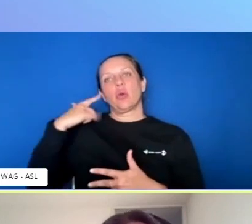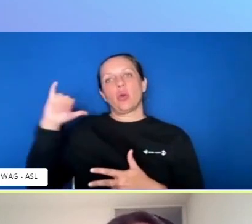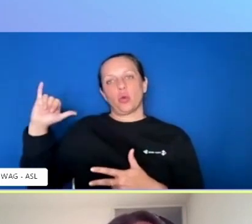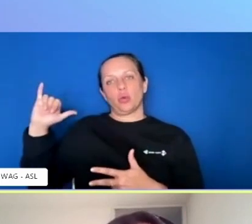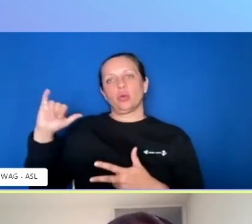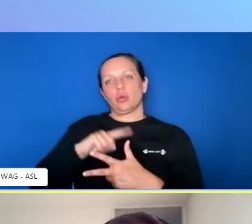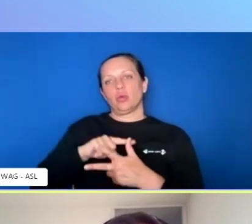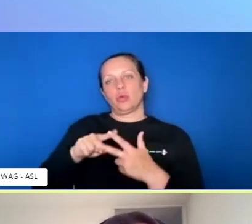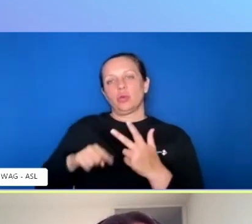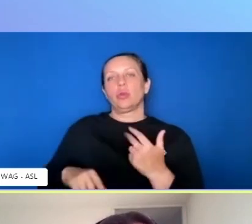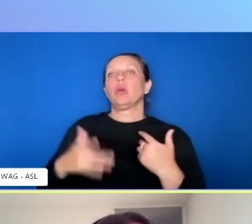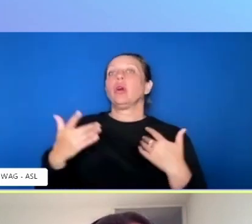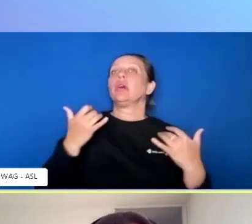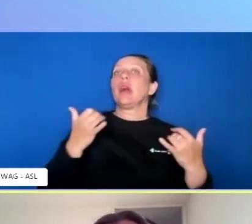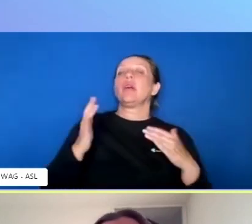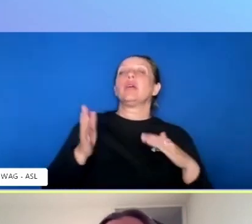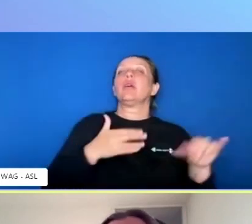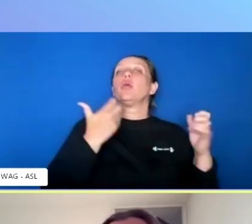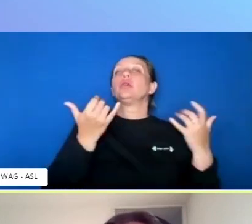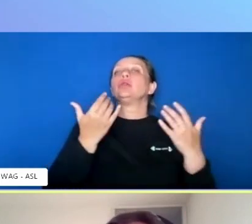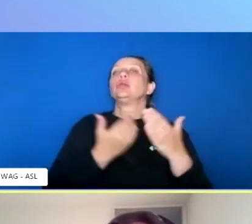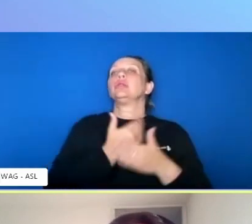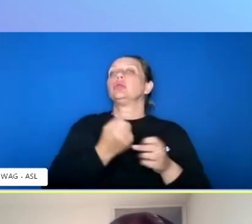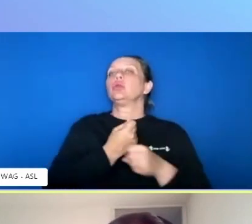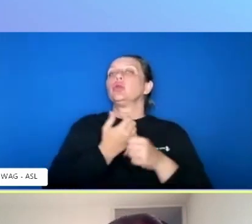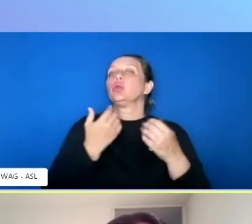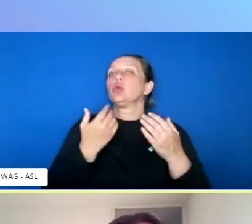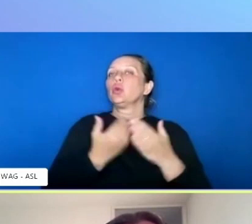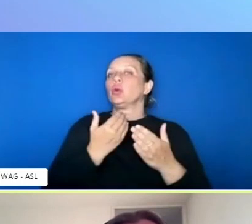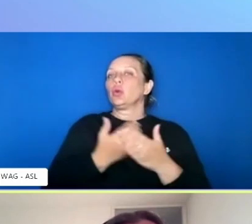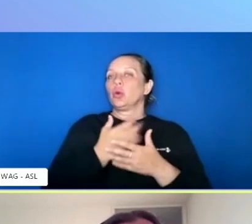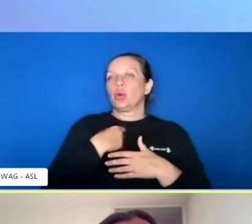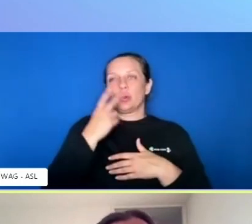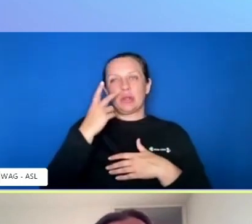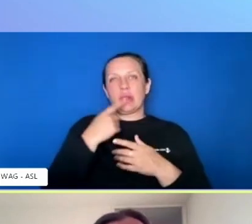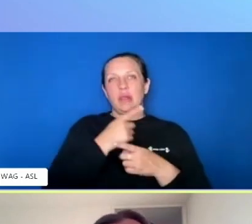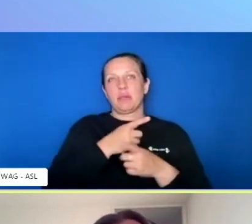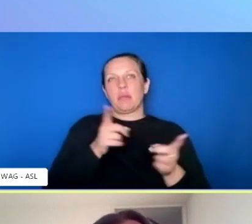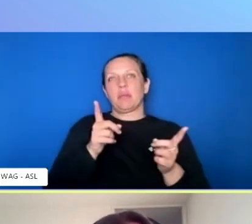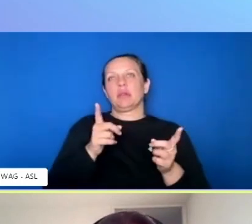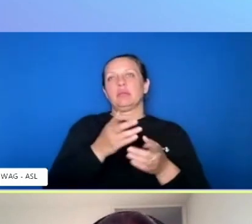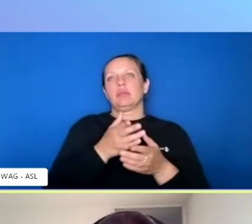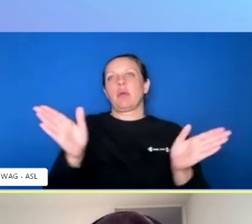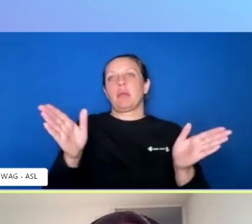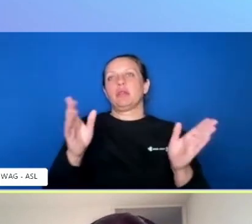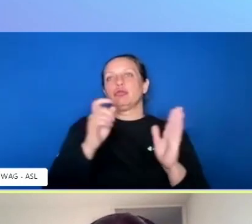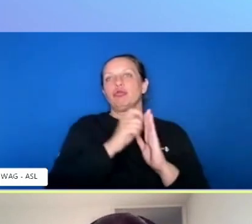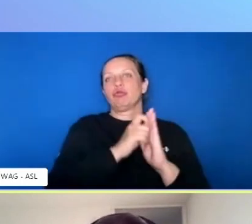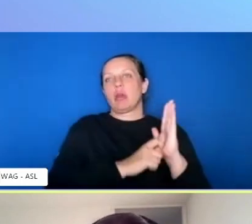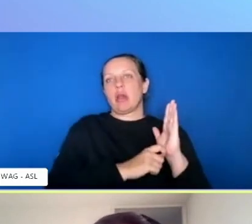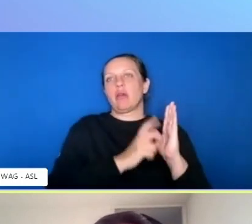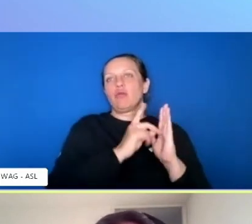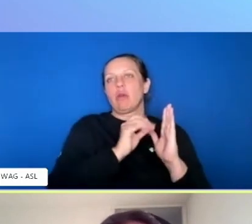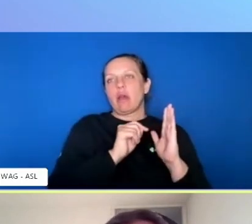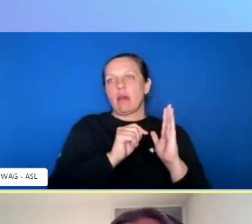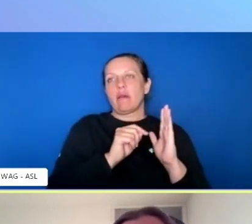What's new this year? And this should come up in the next public draft that goes out, is that the sections in WCAG 3